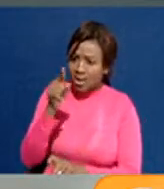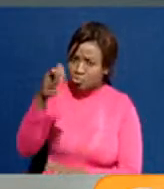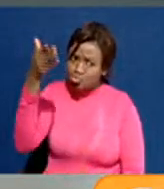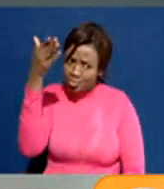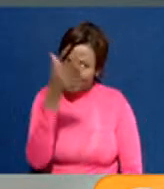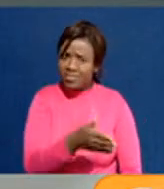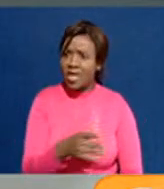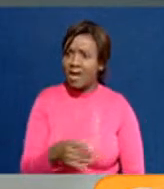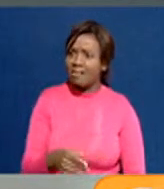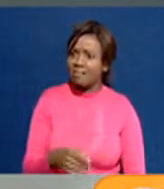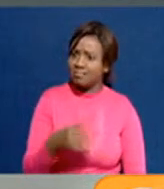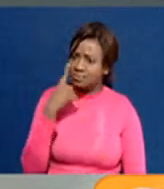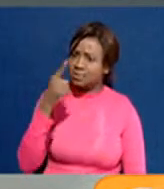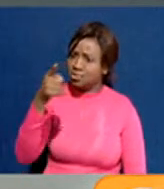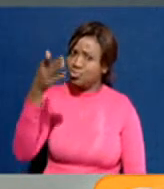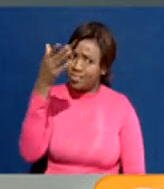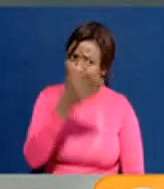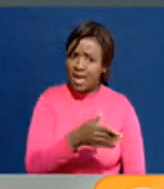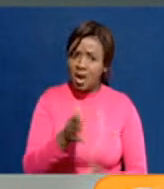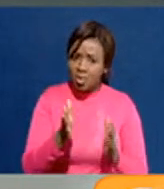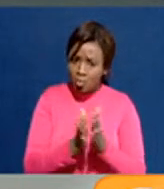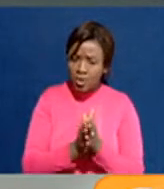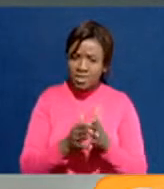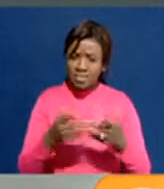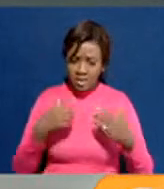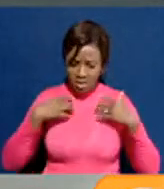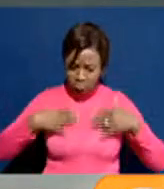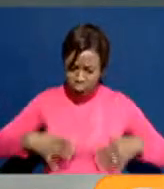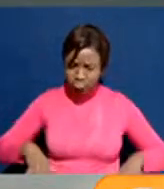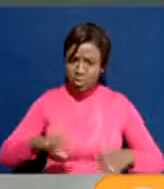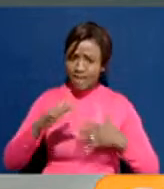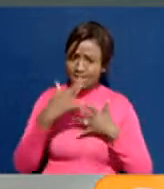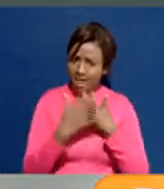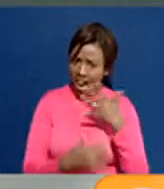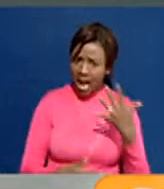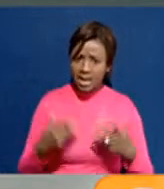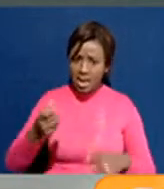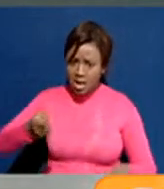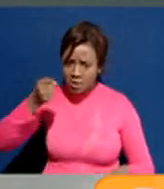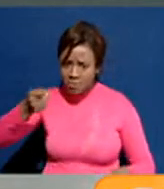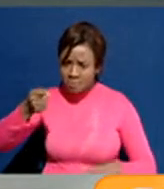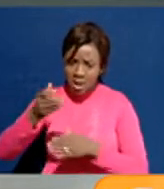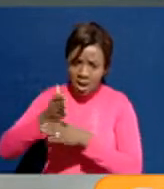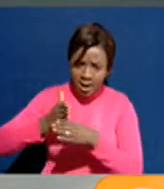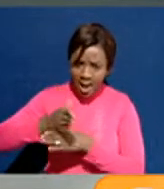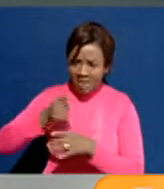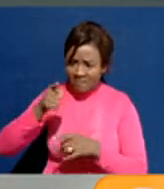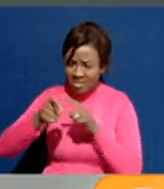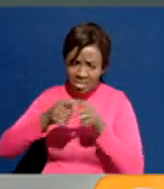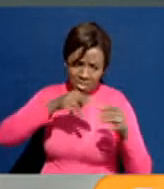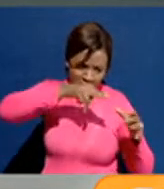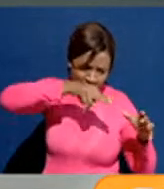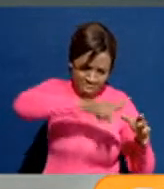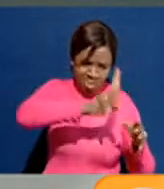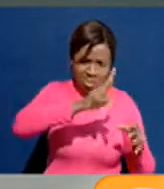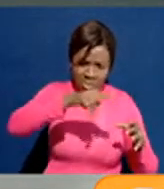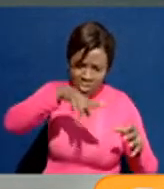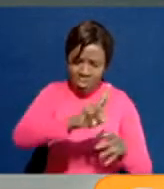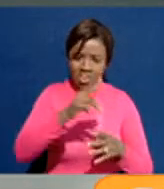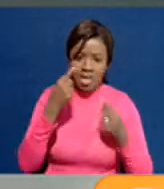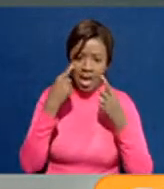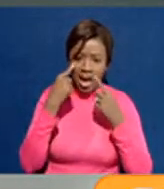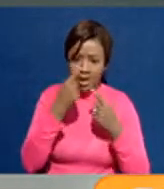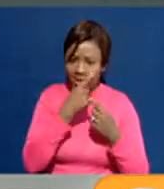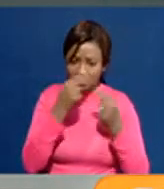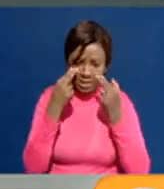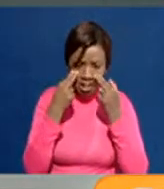the fateful day with a sack stained with blood and a knife believed to have been used to torture the child.